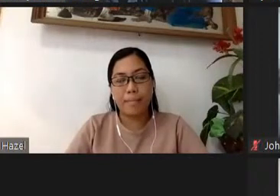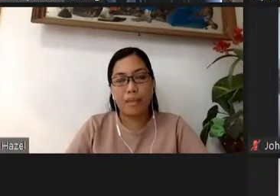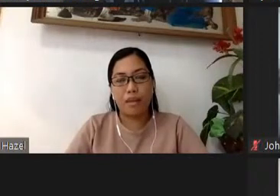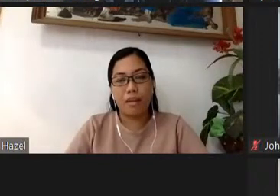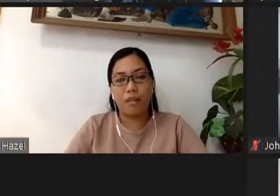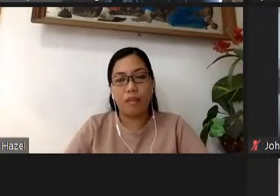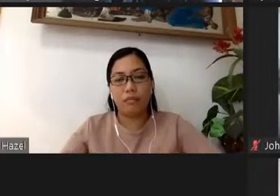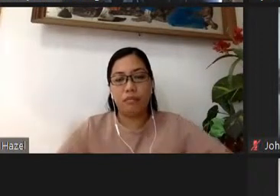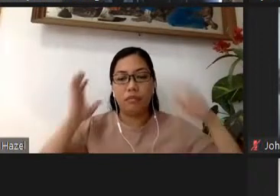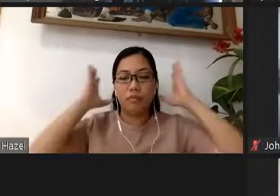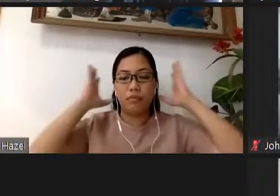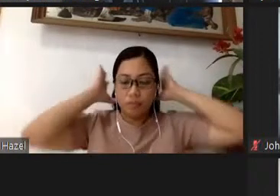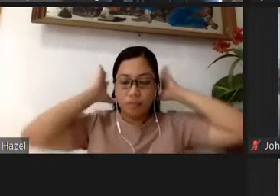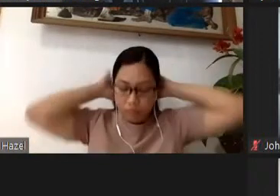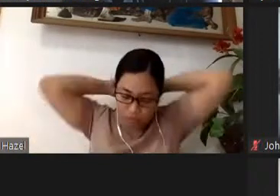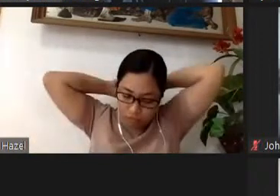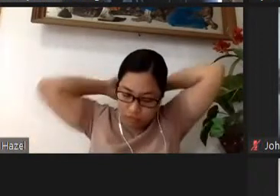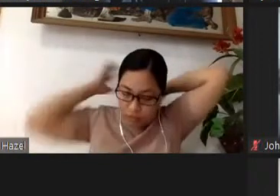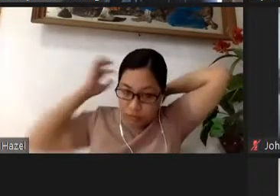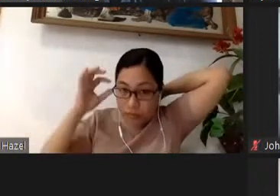suffice.